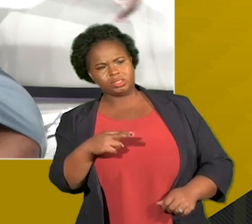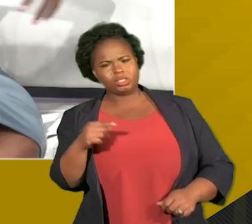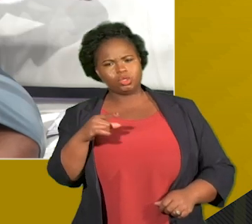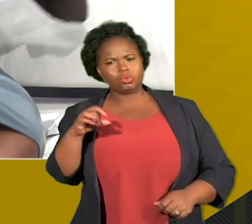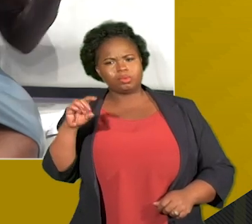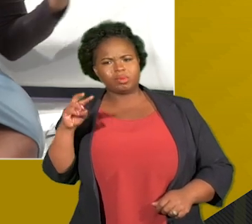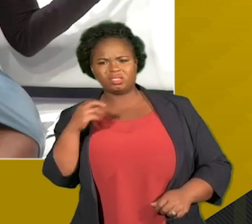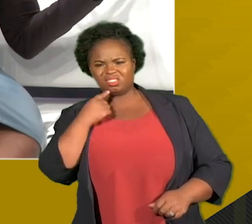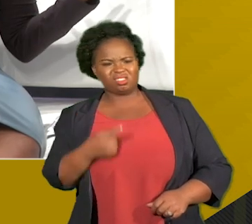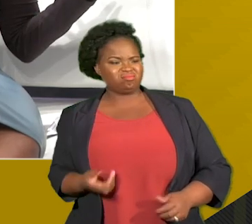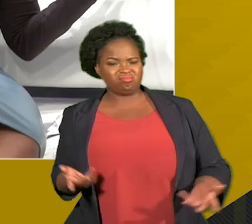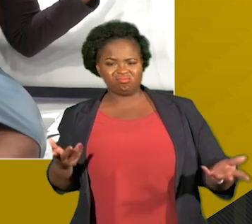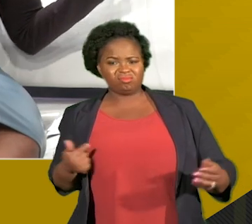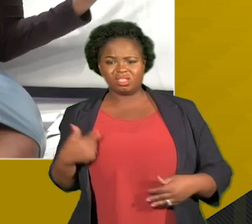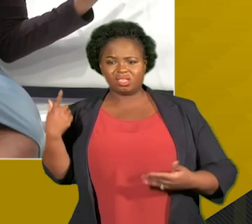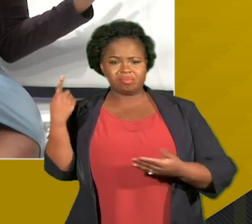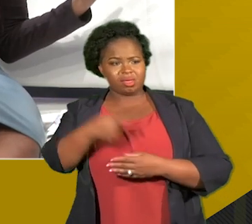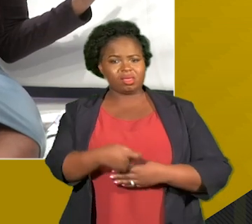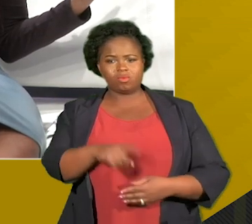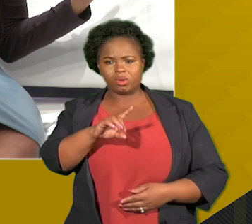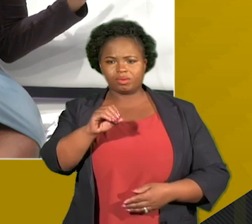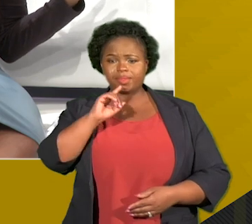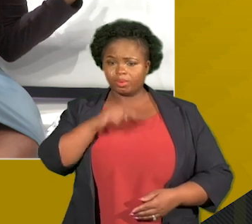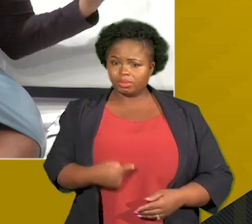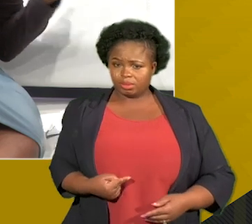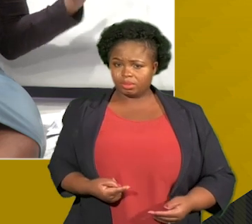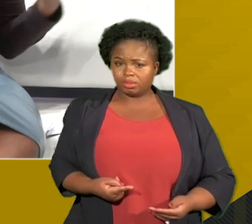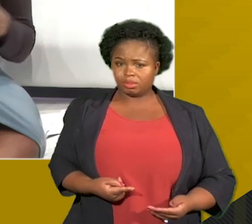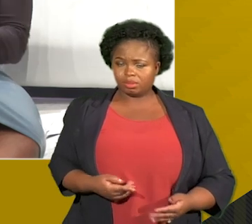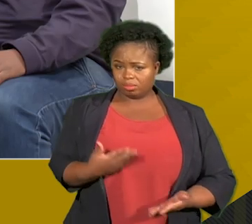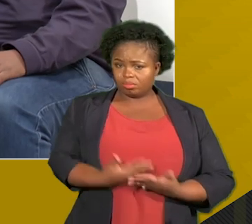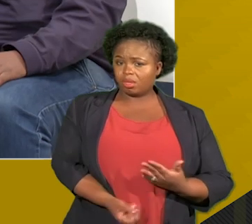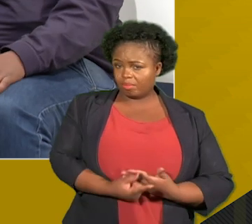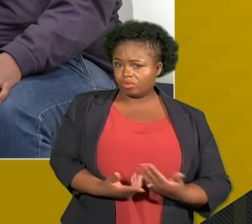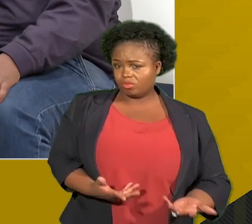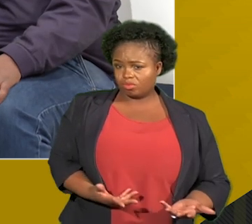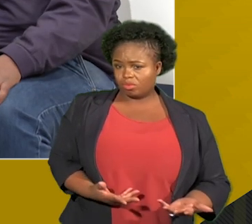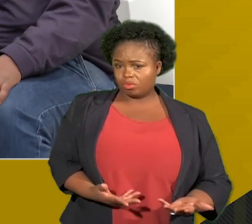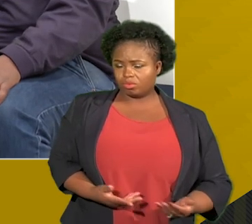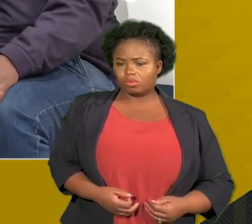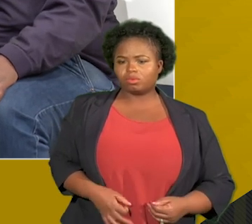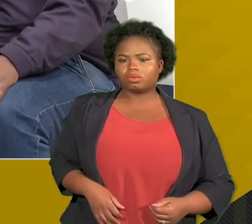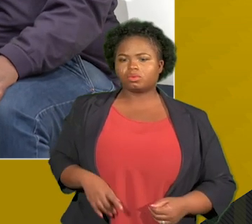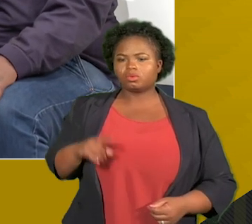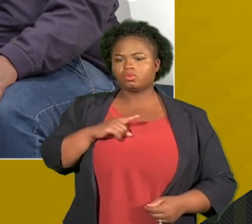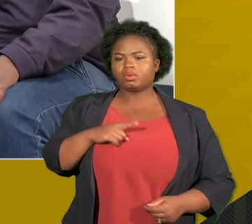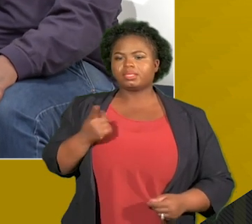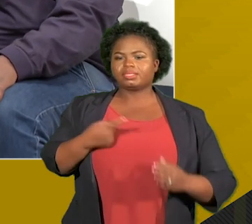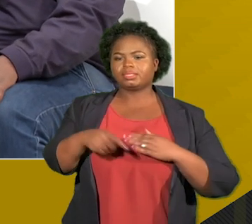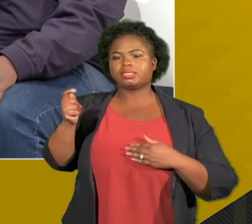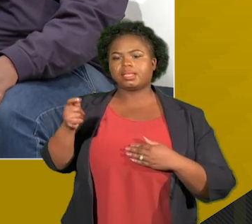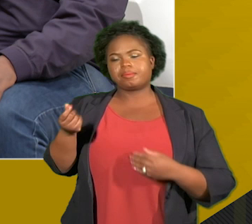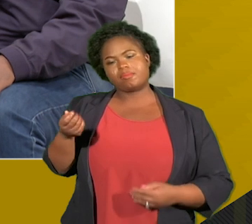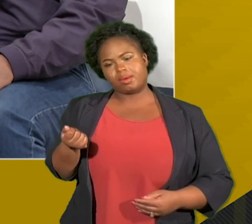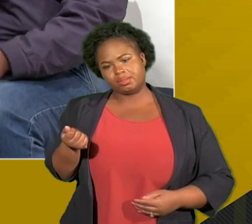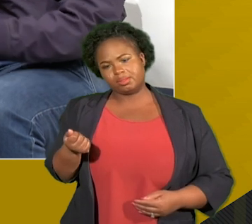Gallery and can say, listen, I'm willing to pay 100,000 rand for this. Is that how it works? Well, you have to have an artist price and there's the selling price. Oh.